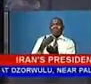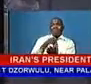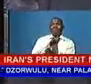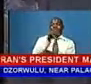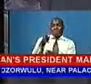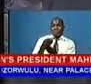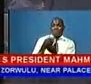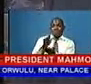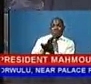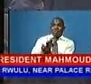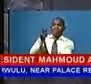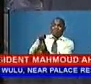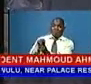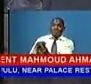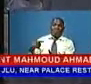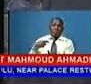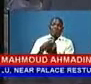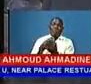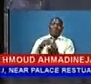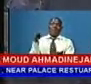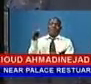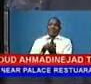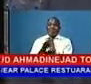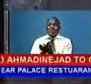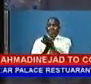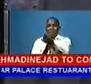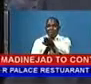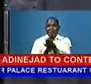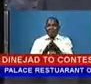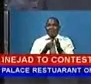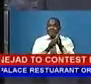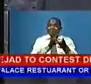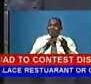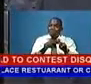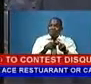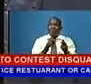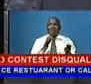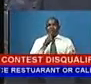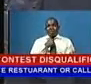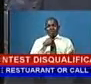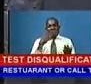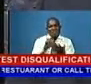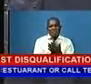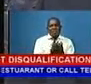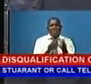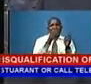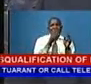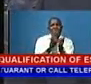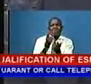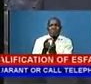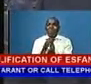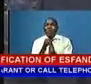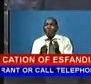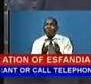would respectfully object to this list. It has no exhibit numbers either in respect of the new category or the